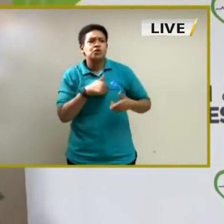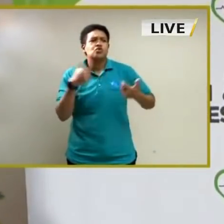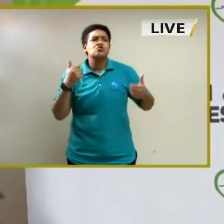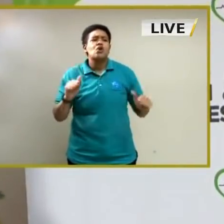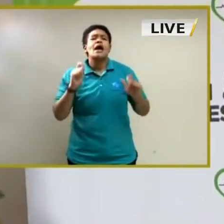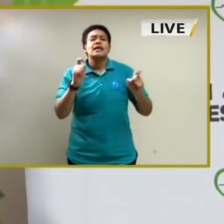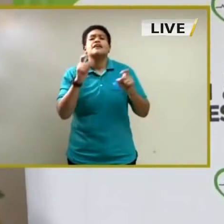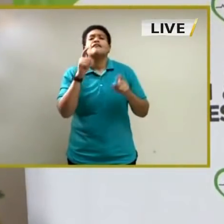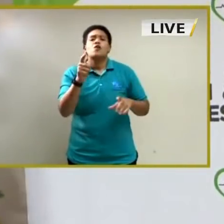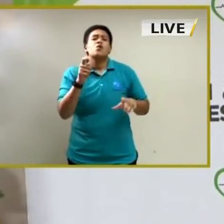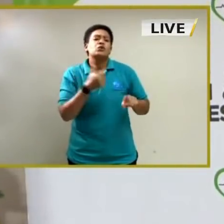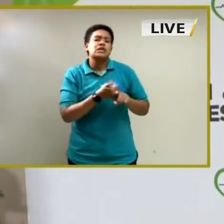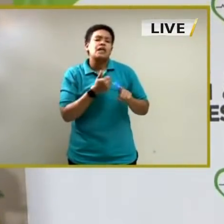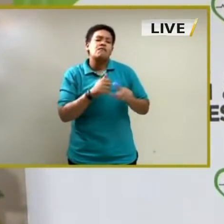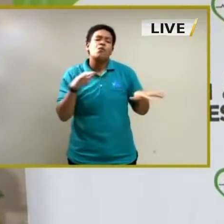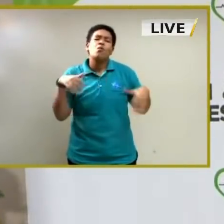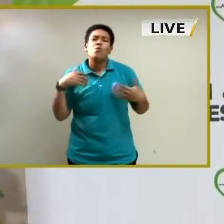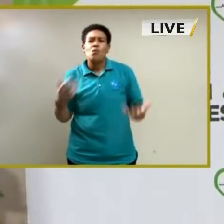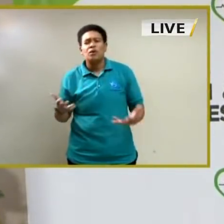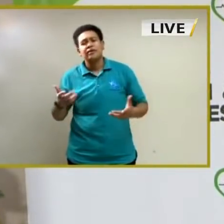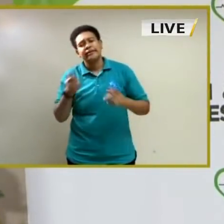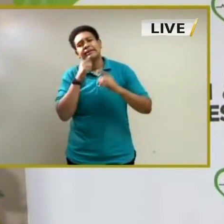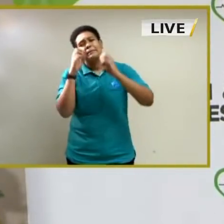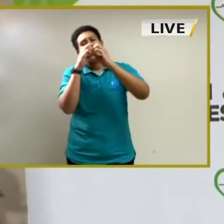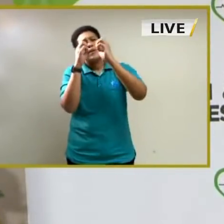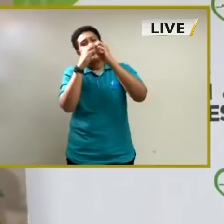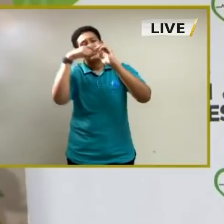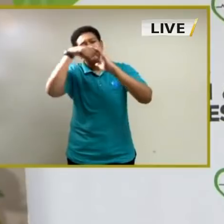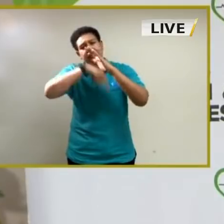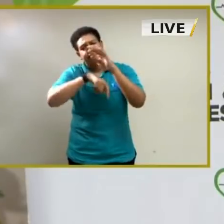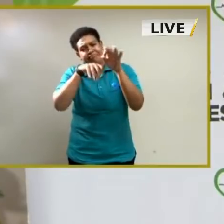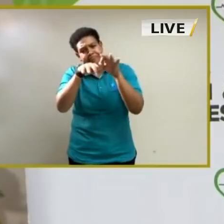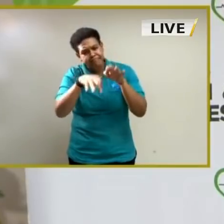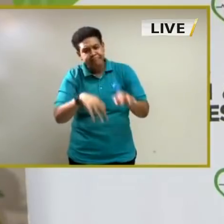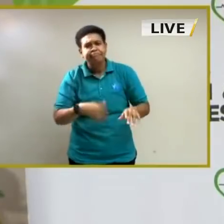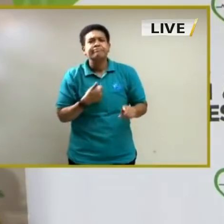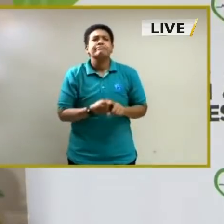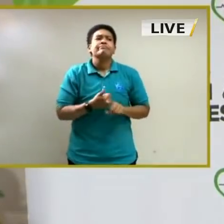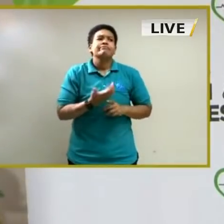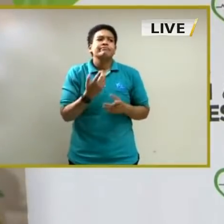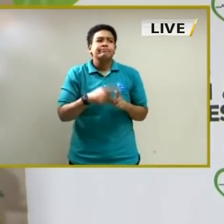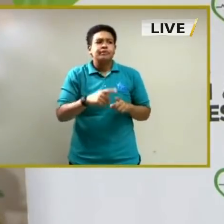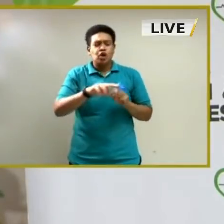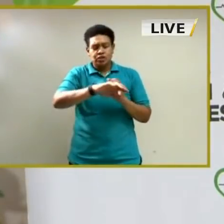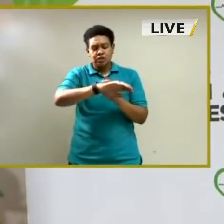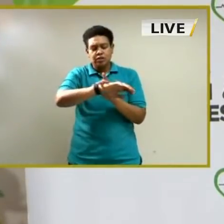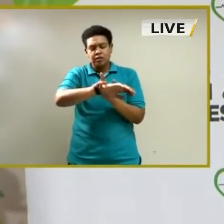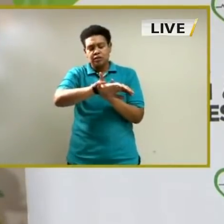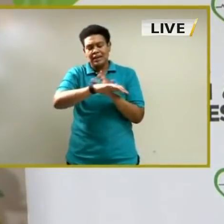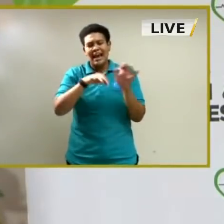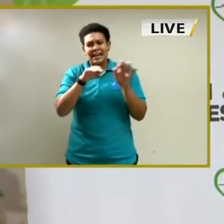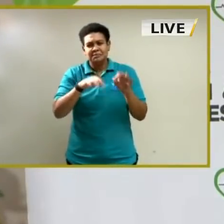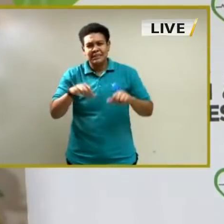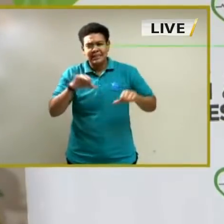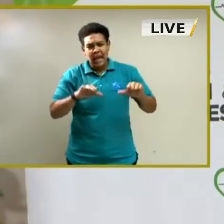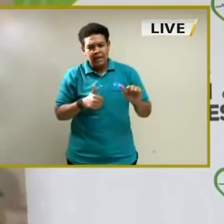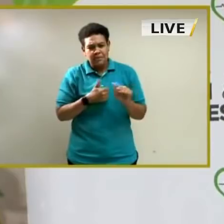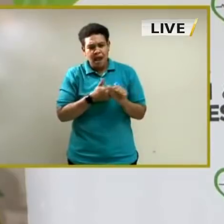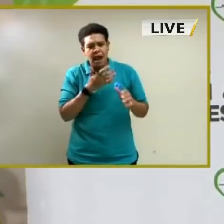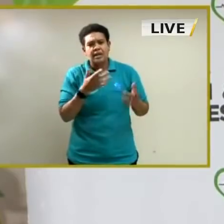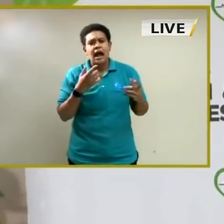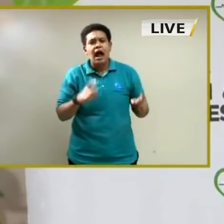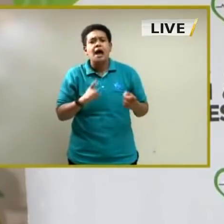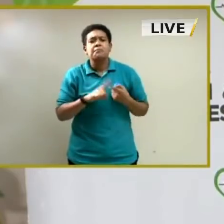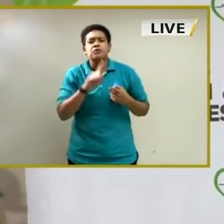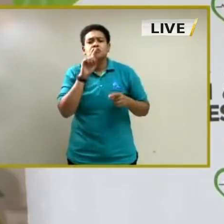give you a more detailed and explanation of the science, and it